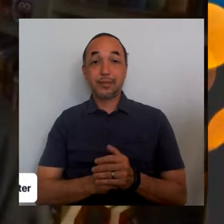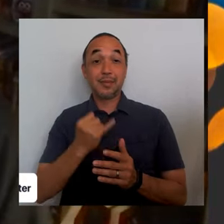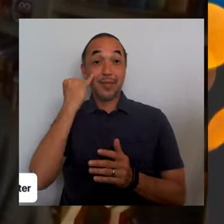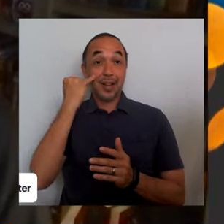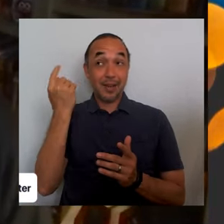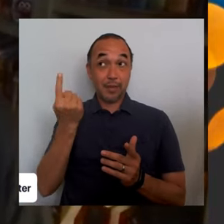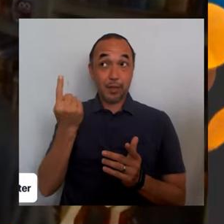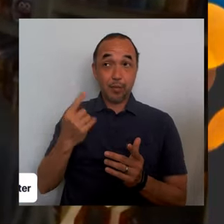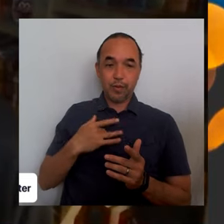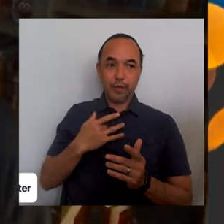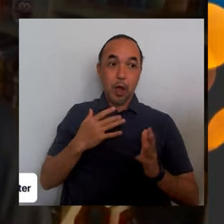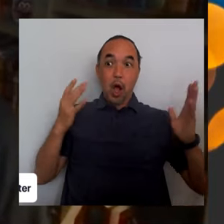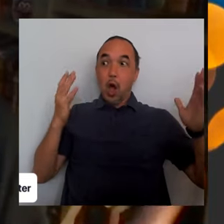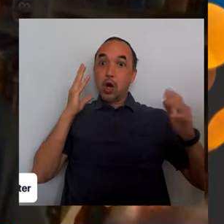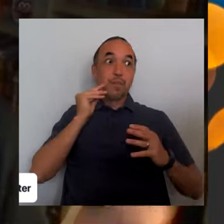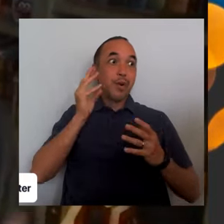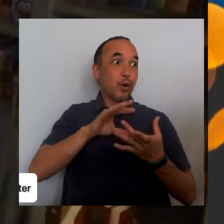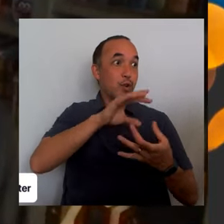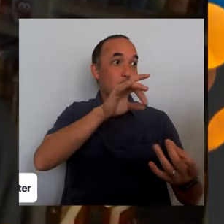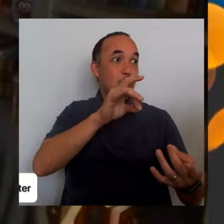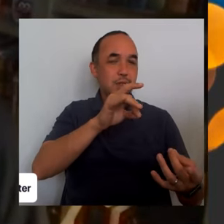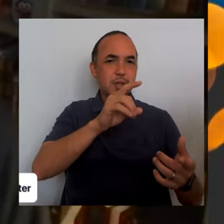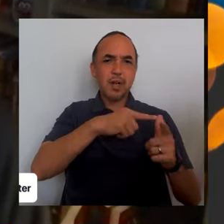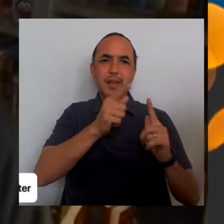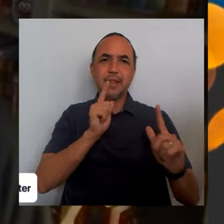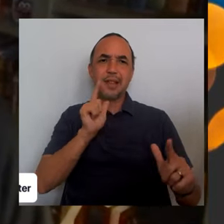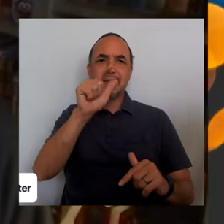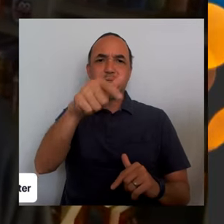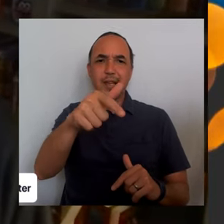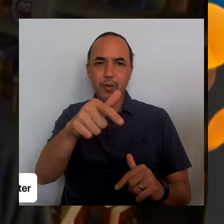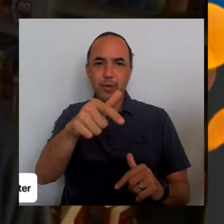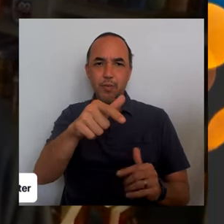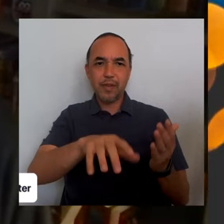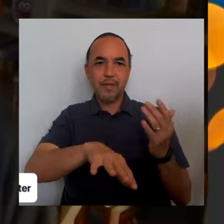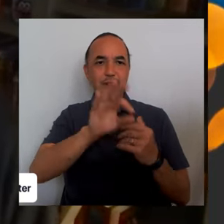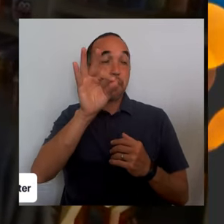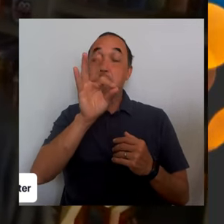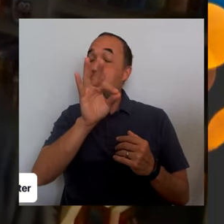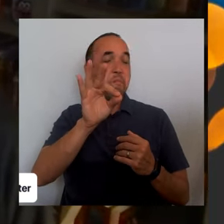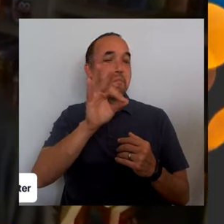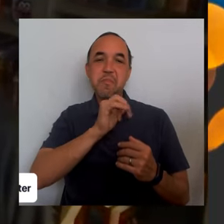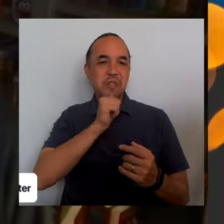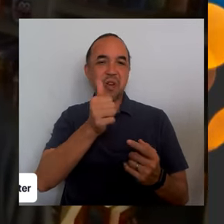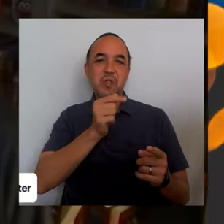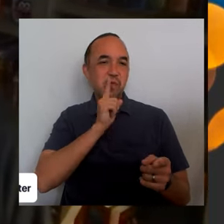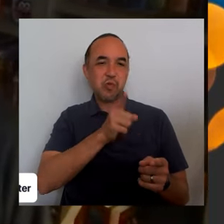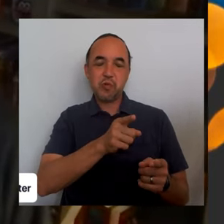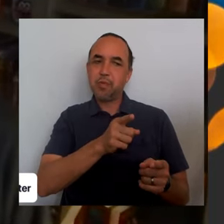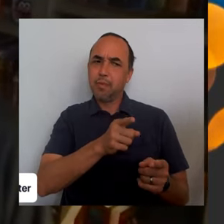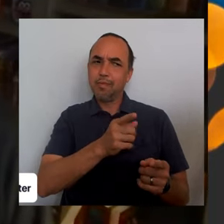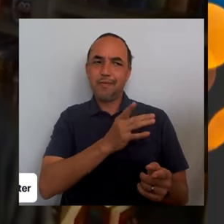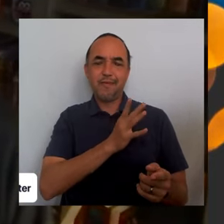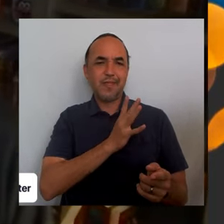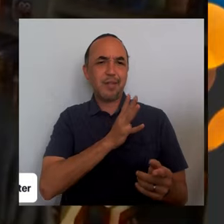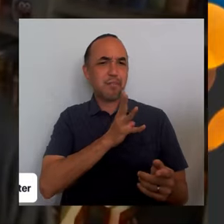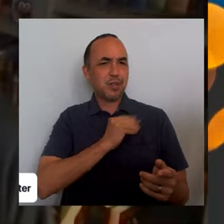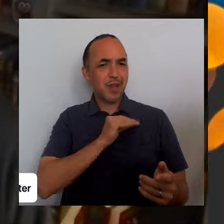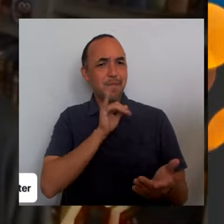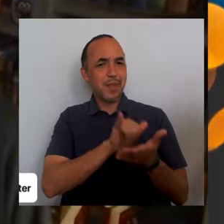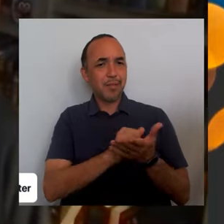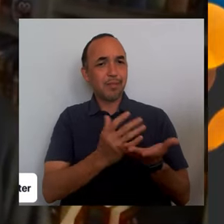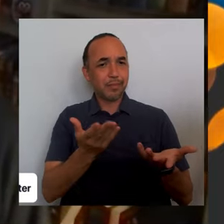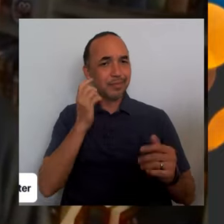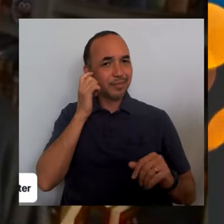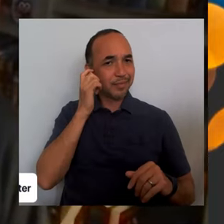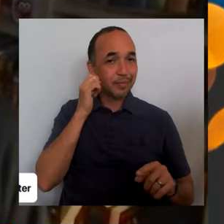maybe it wasn't, to learn and sway with it. But yeah, I've had many, many things happen